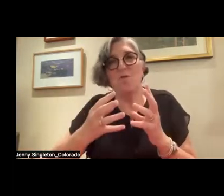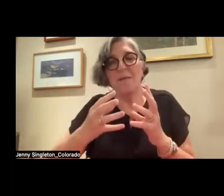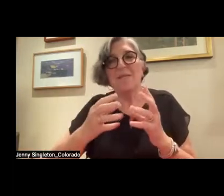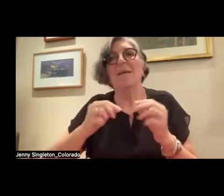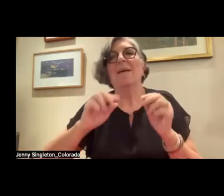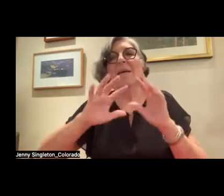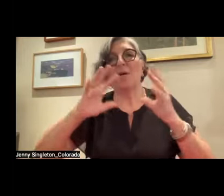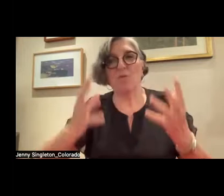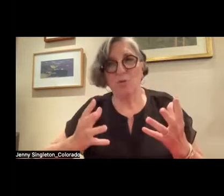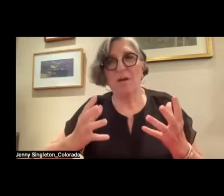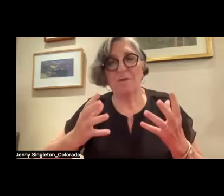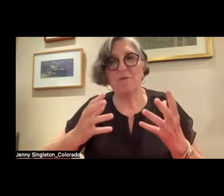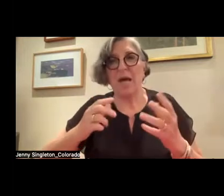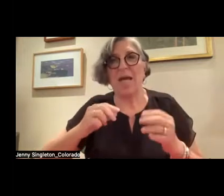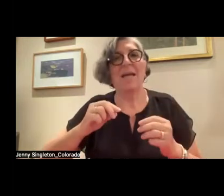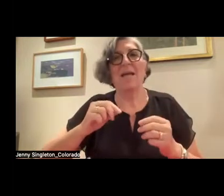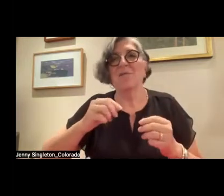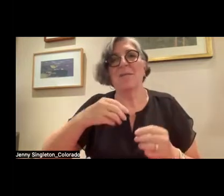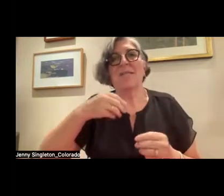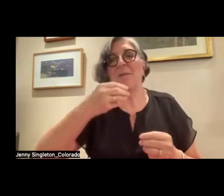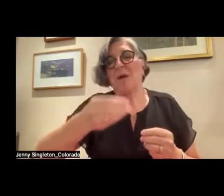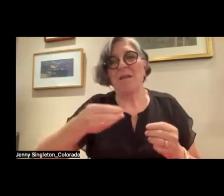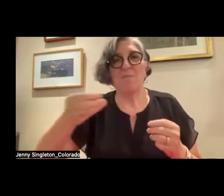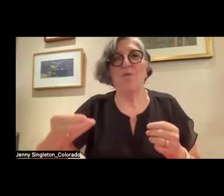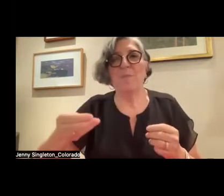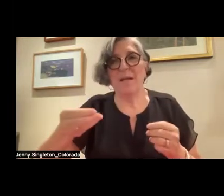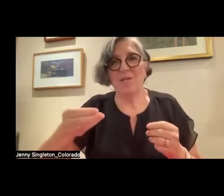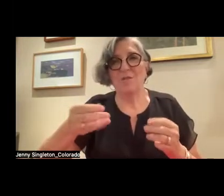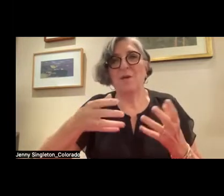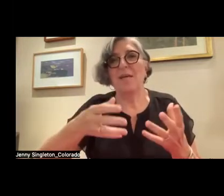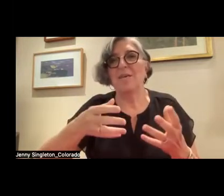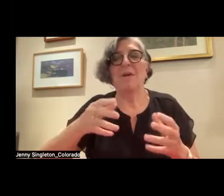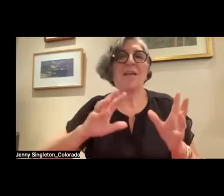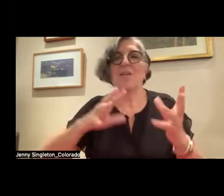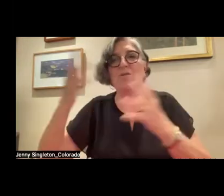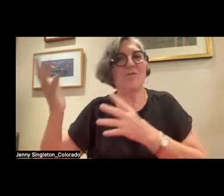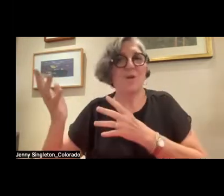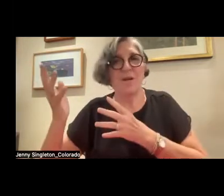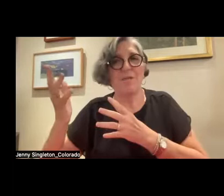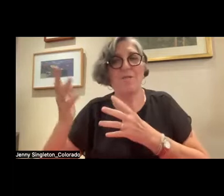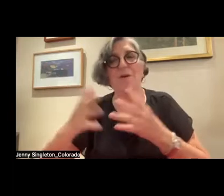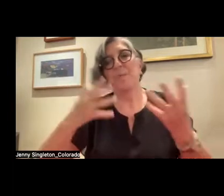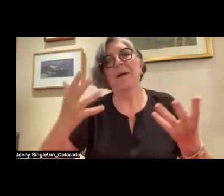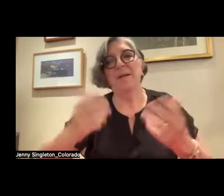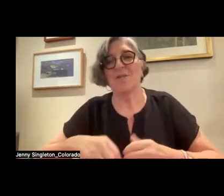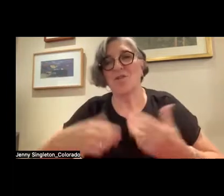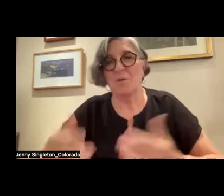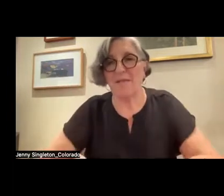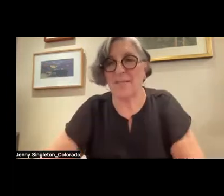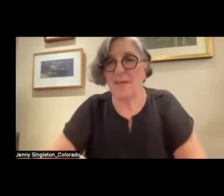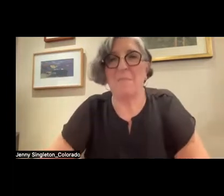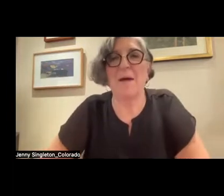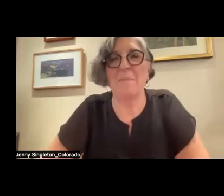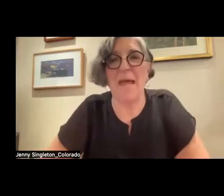inner movement in a rule governed way. So the same kind of movement I do for give, I can use for another verb to show